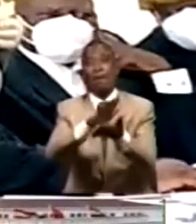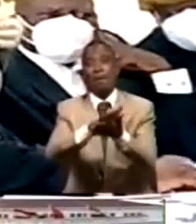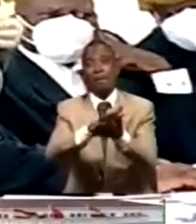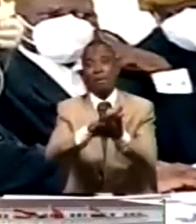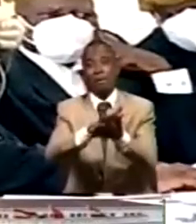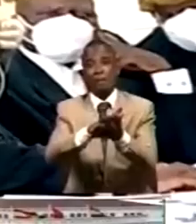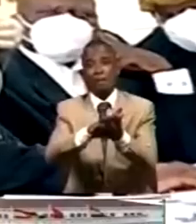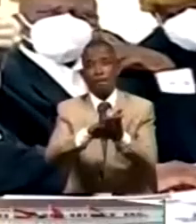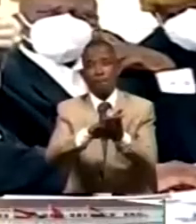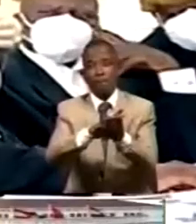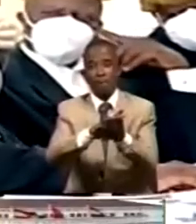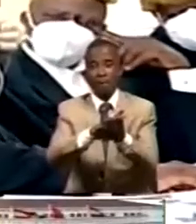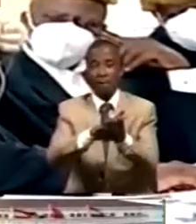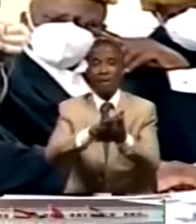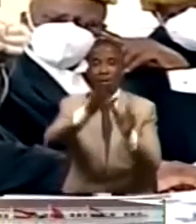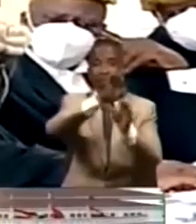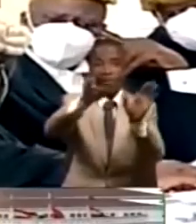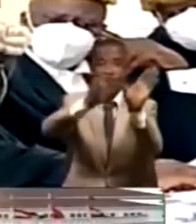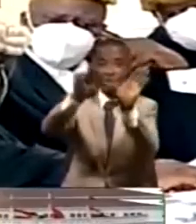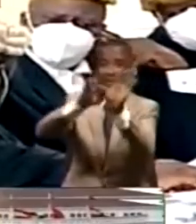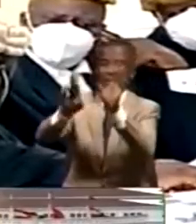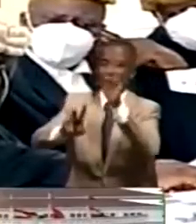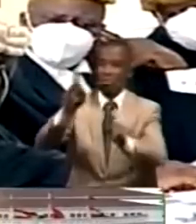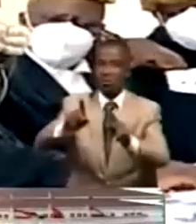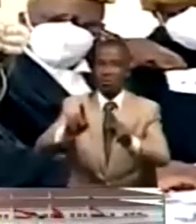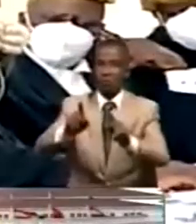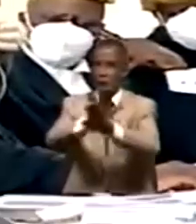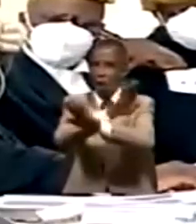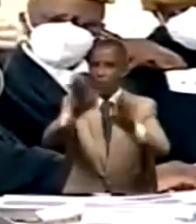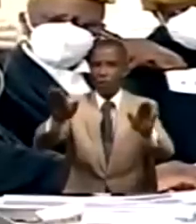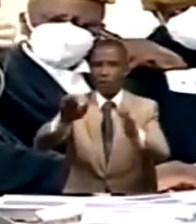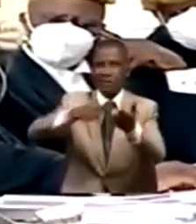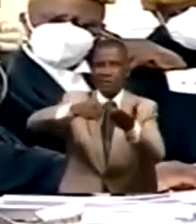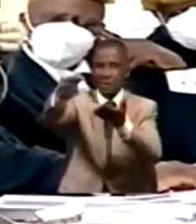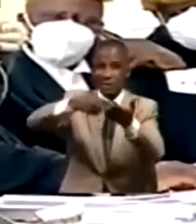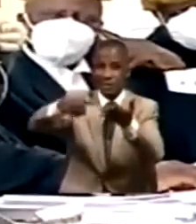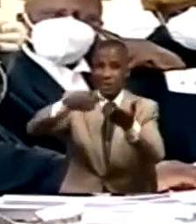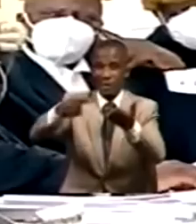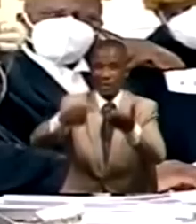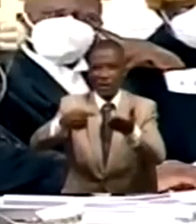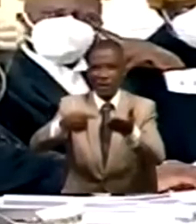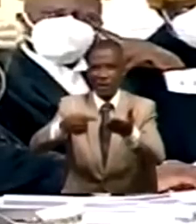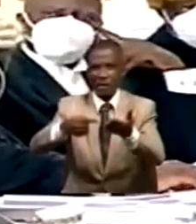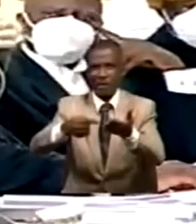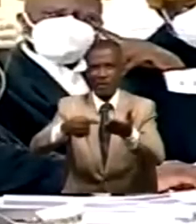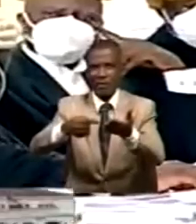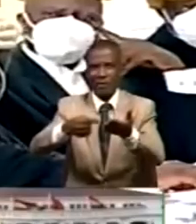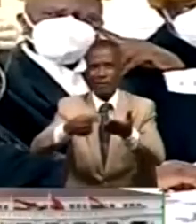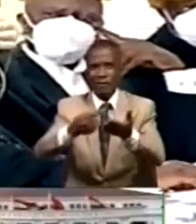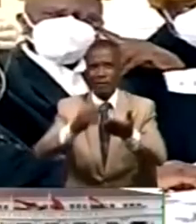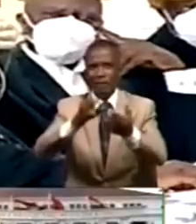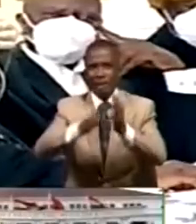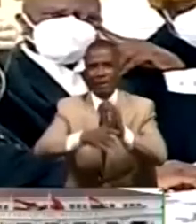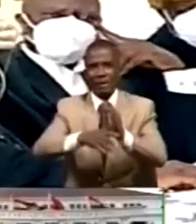regional agents did not sign, they didn't assign a